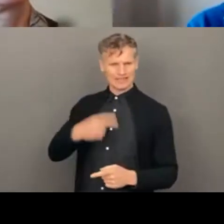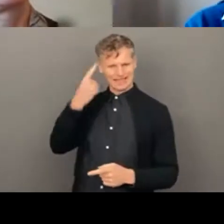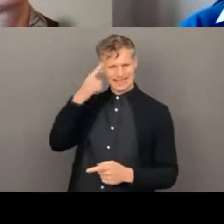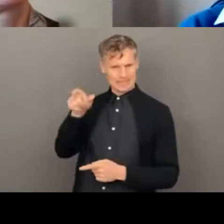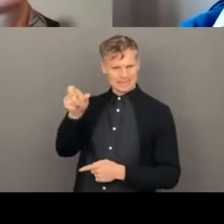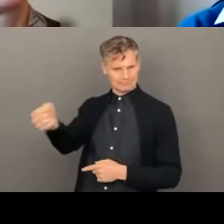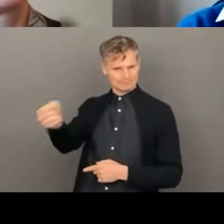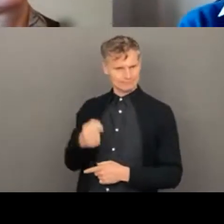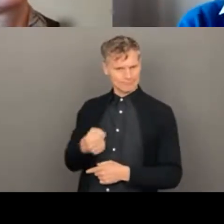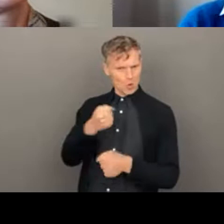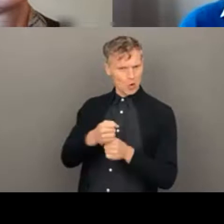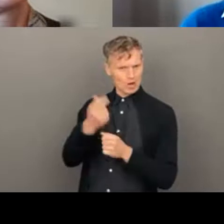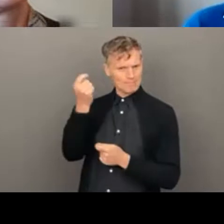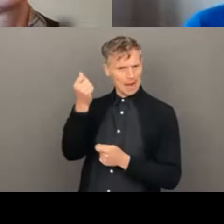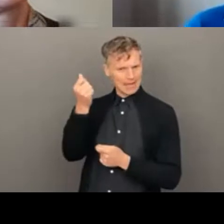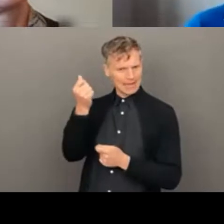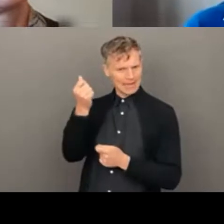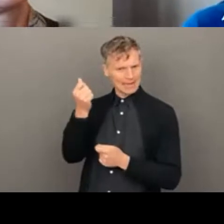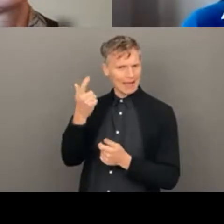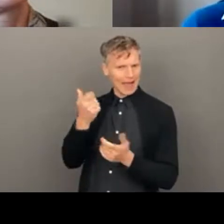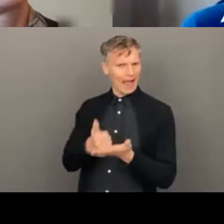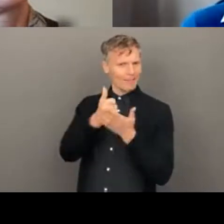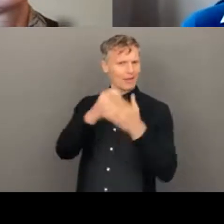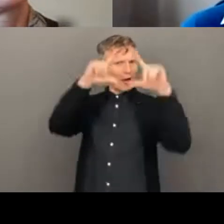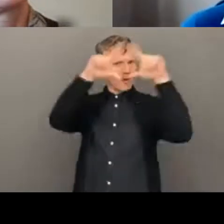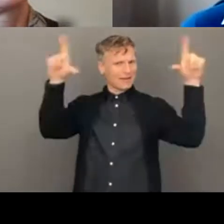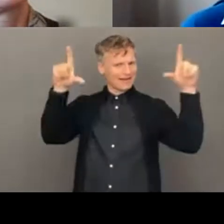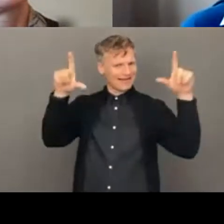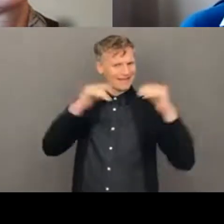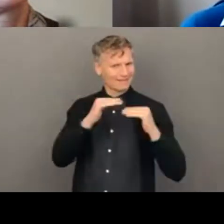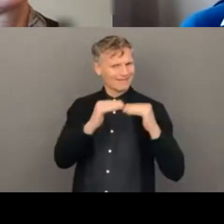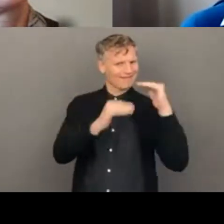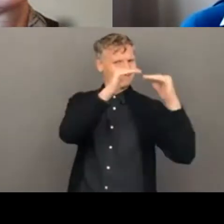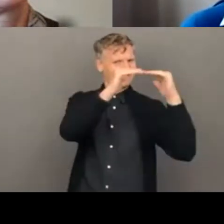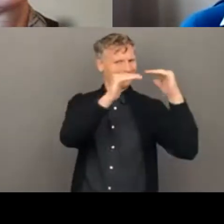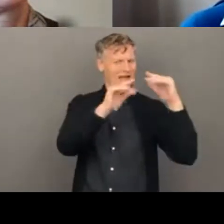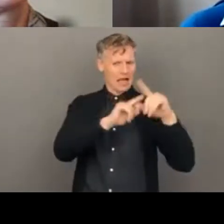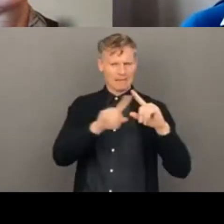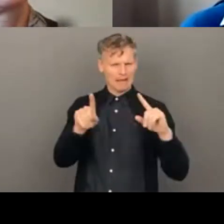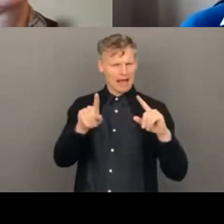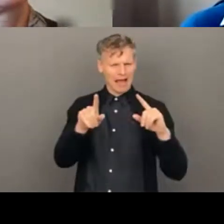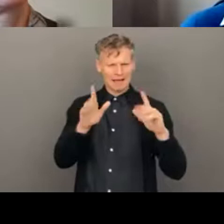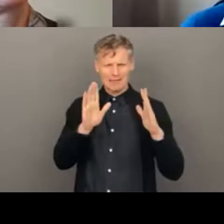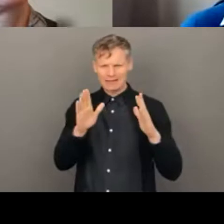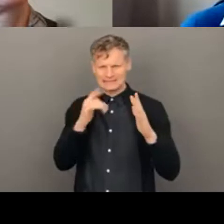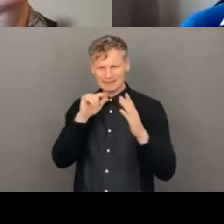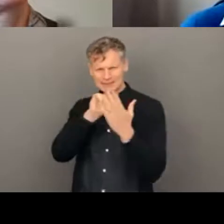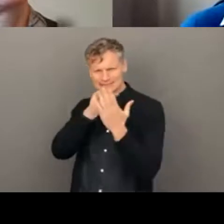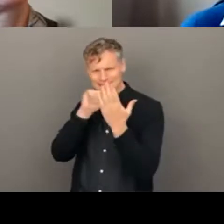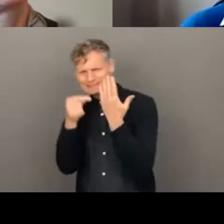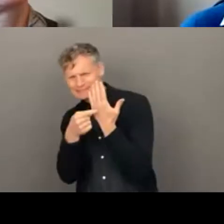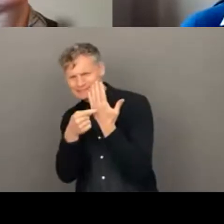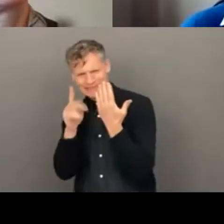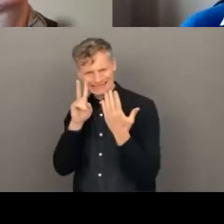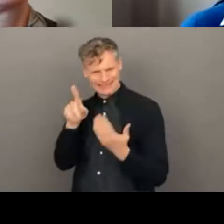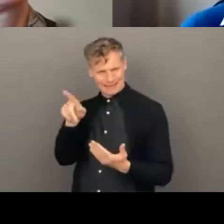ourselves, are we recognizing just the value of the person, then that will feed into everything that we're doing